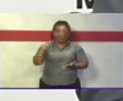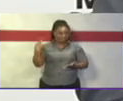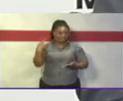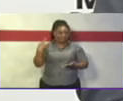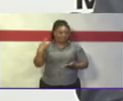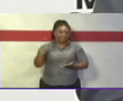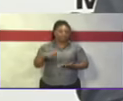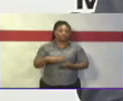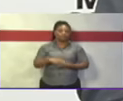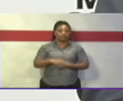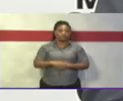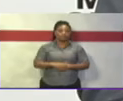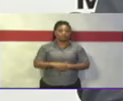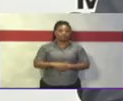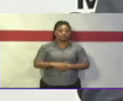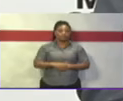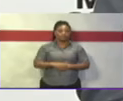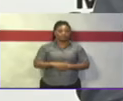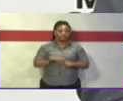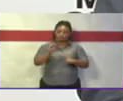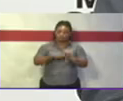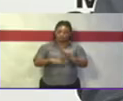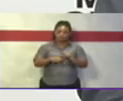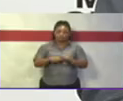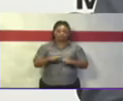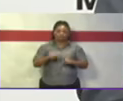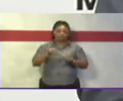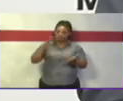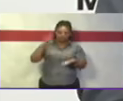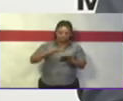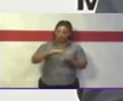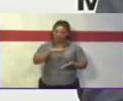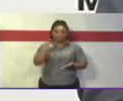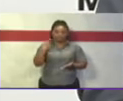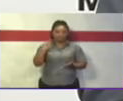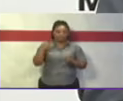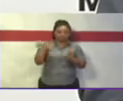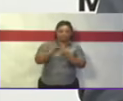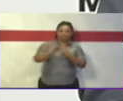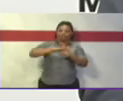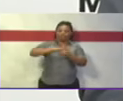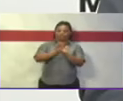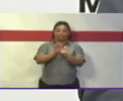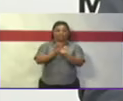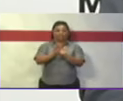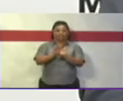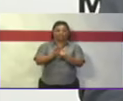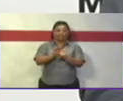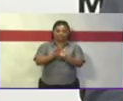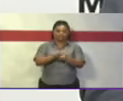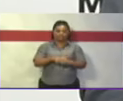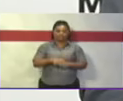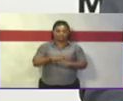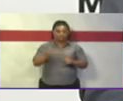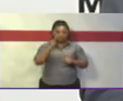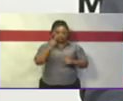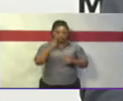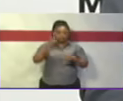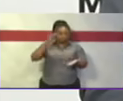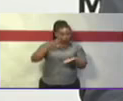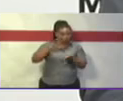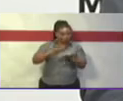in of having COVID-19 or developing later on. We have seen a substantial decrease in the number of positives we're picking